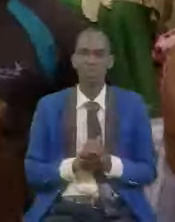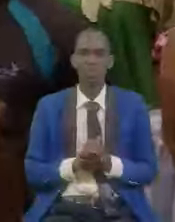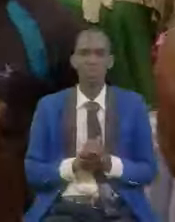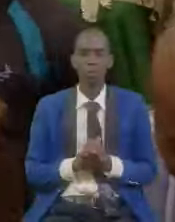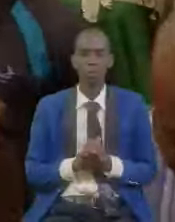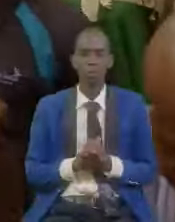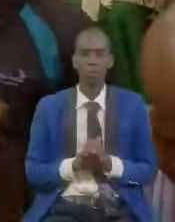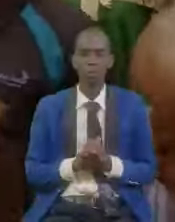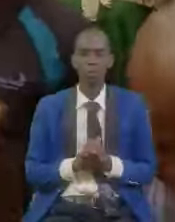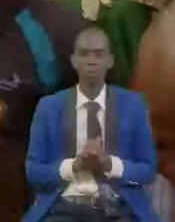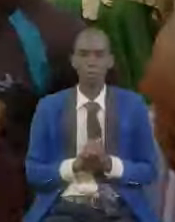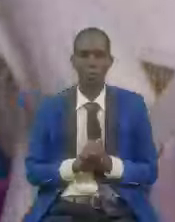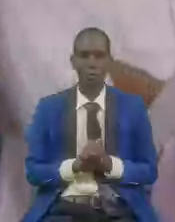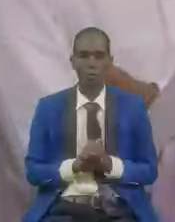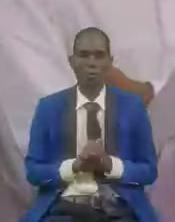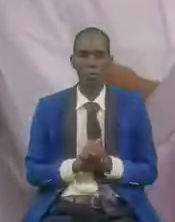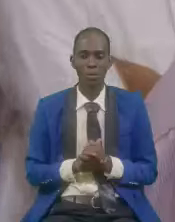And receive